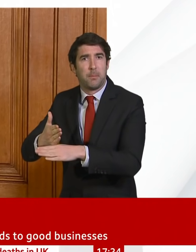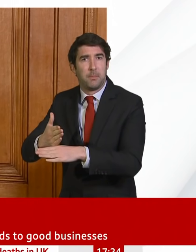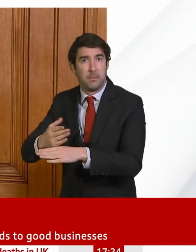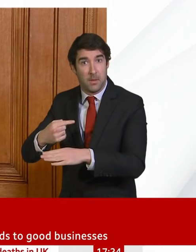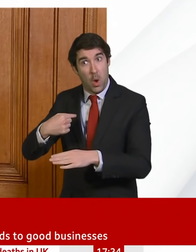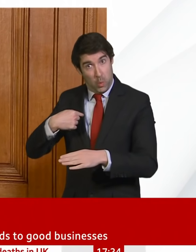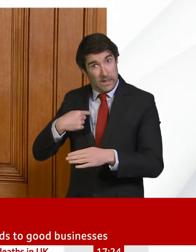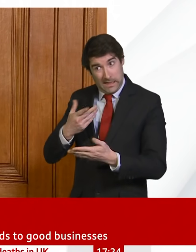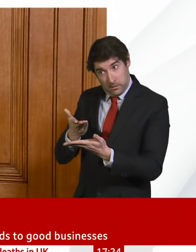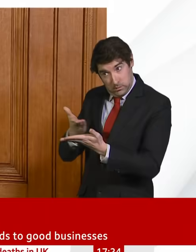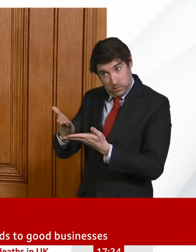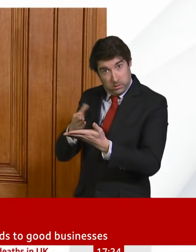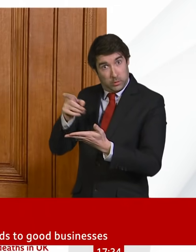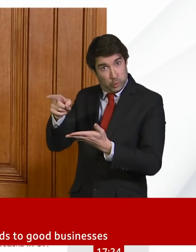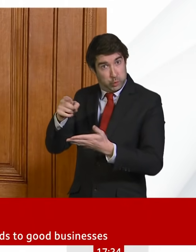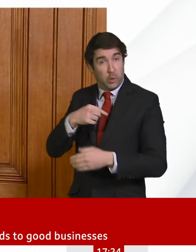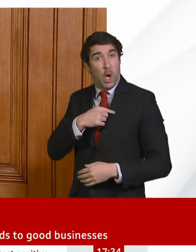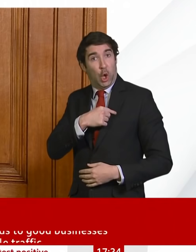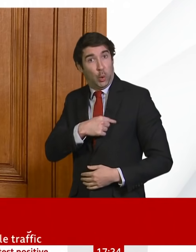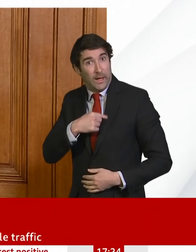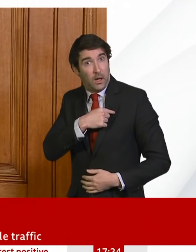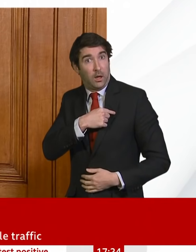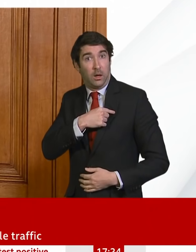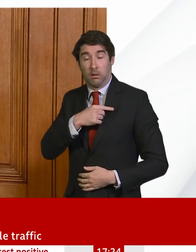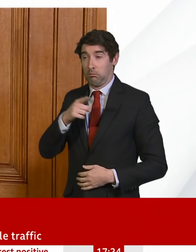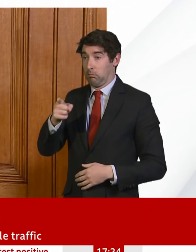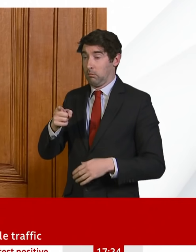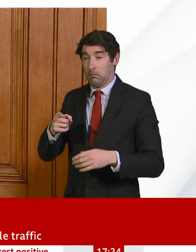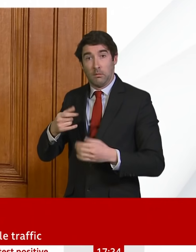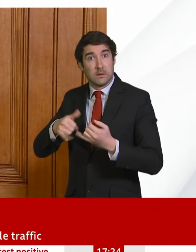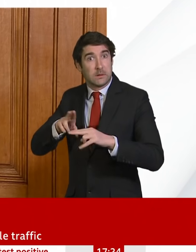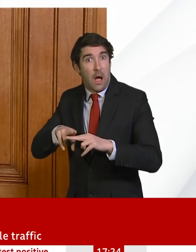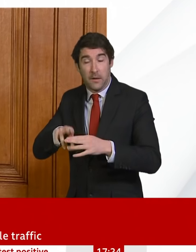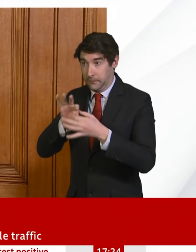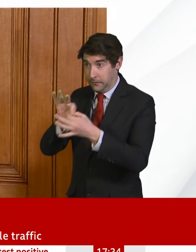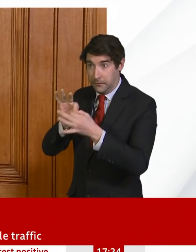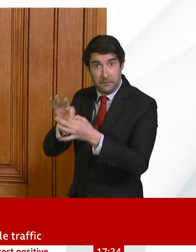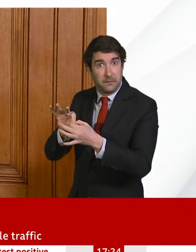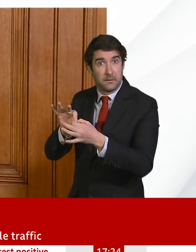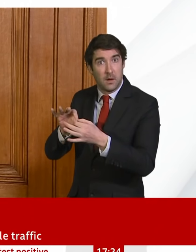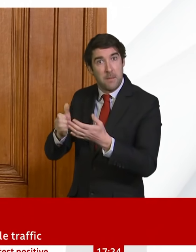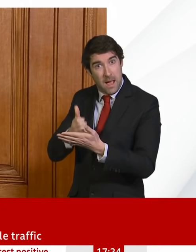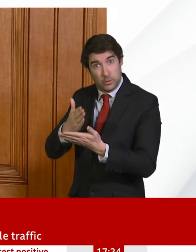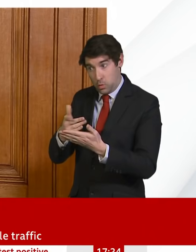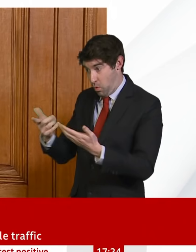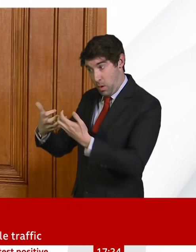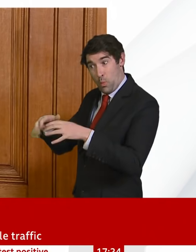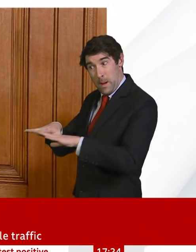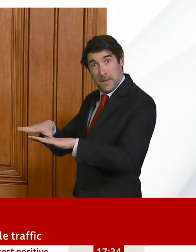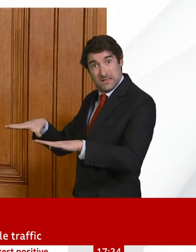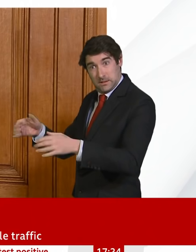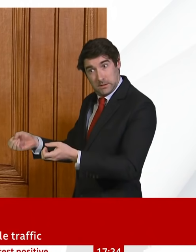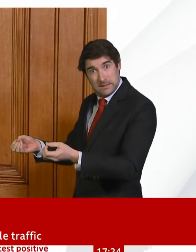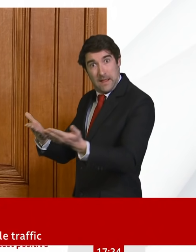are aware of our intention. We are working very rapidly at the moment to ensure that the deliveries reach where they're